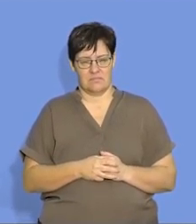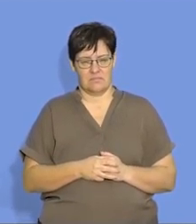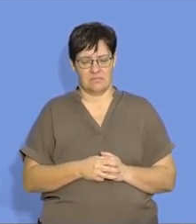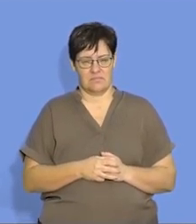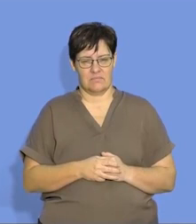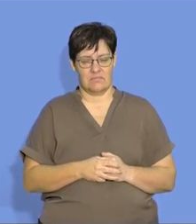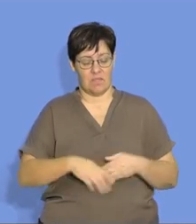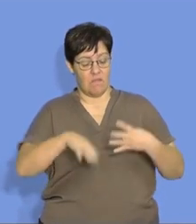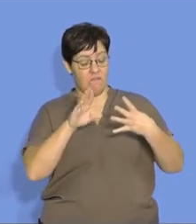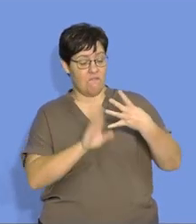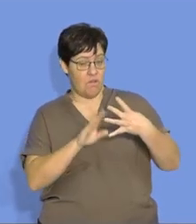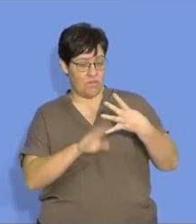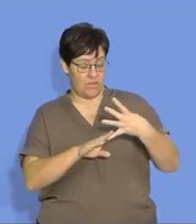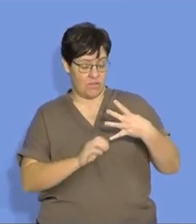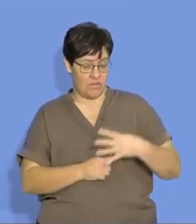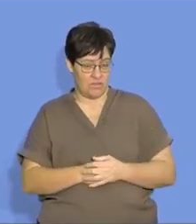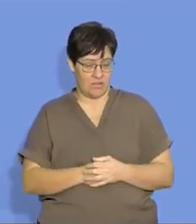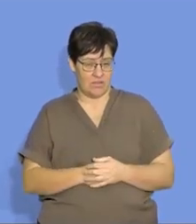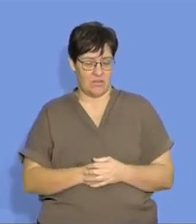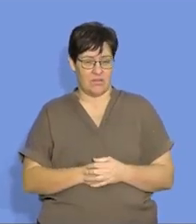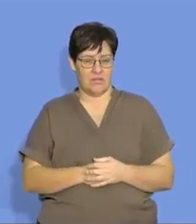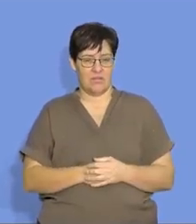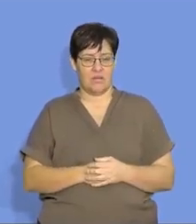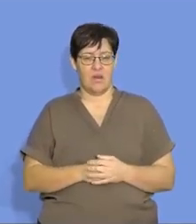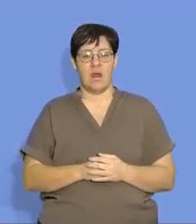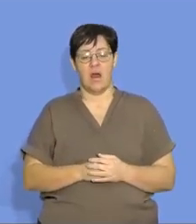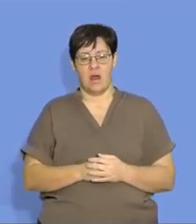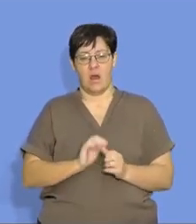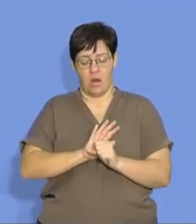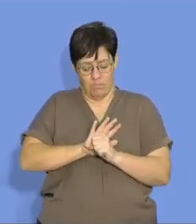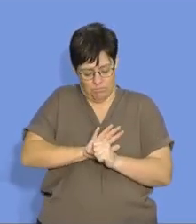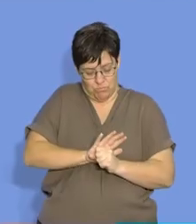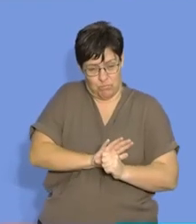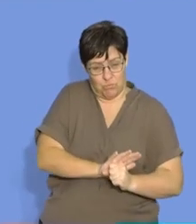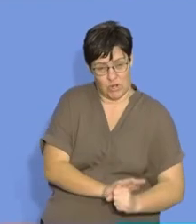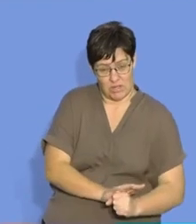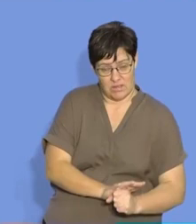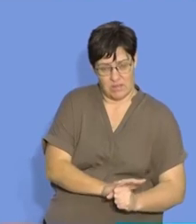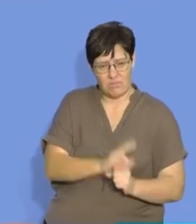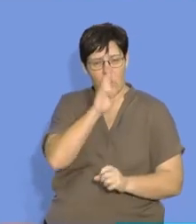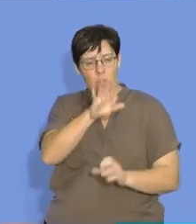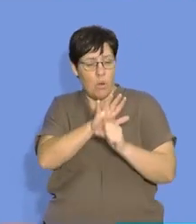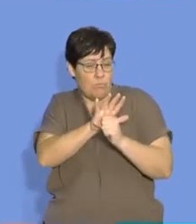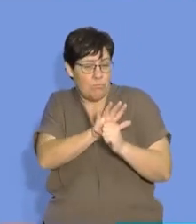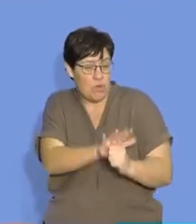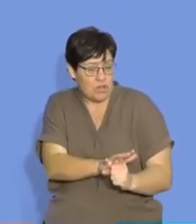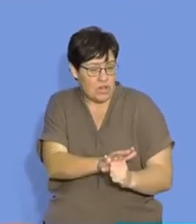time. The fourth factor that we're going to talk about today is pressure. But when we look at